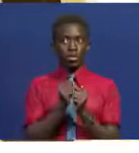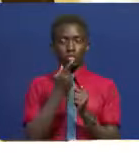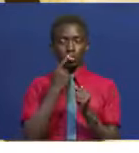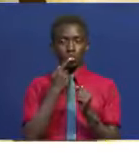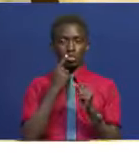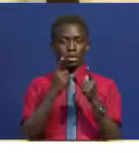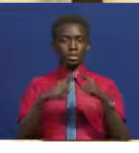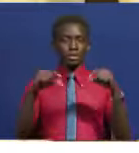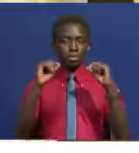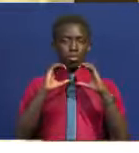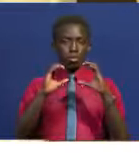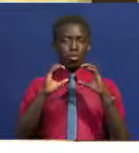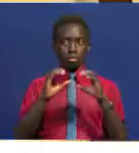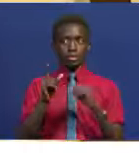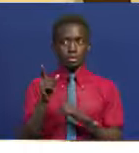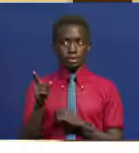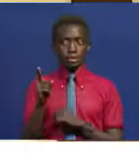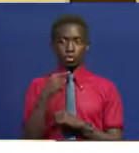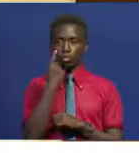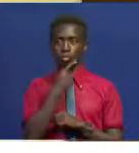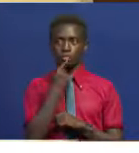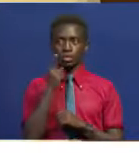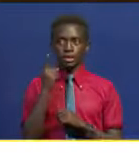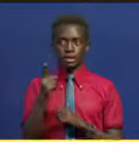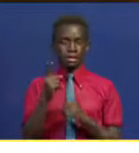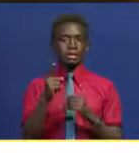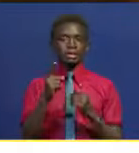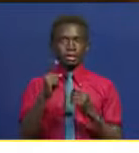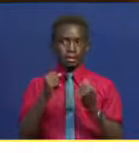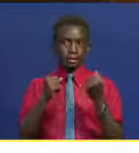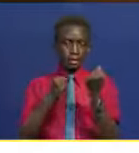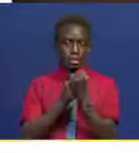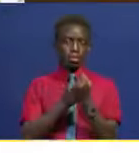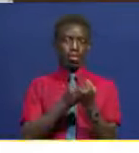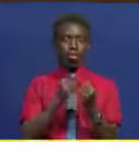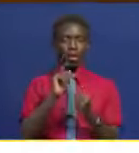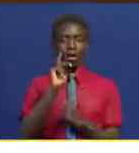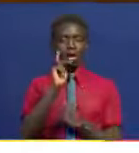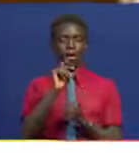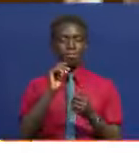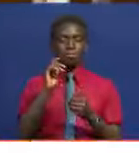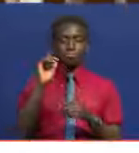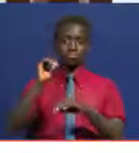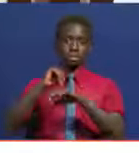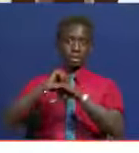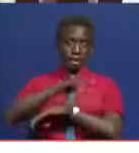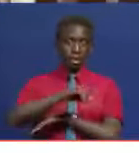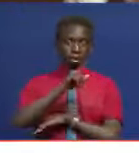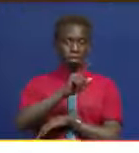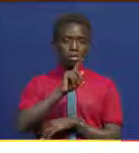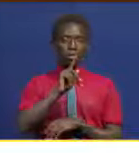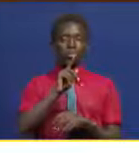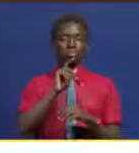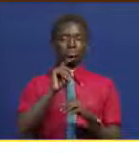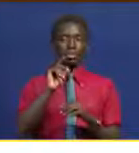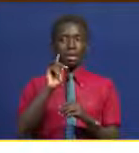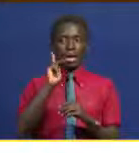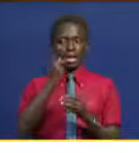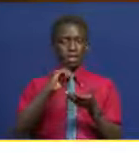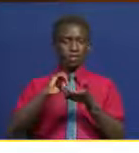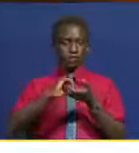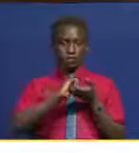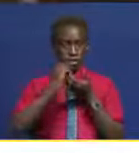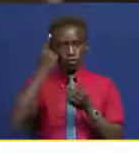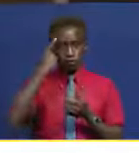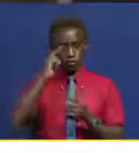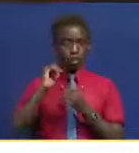coach Utashiro Yusuke, who has been seconded to the Kenya Judo Federation by their world governing body, IJF. He